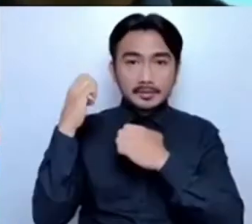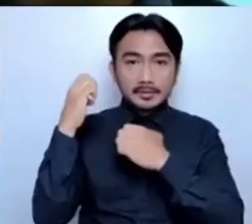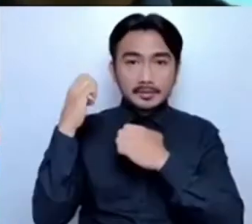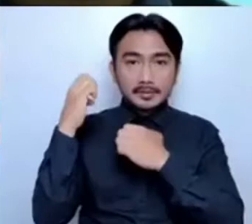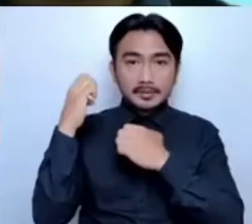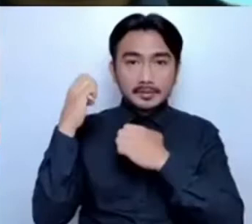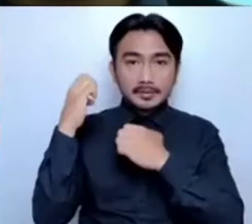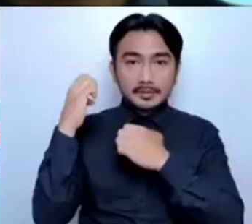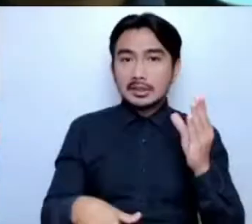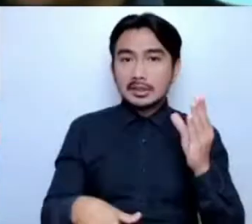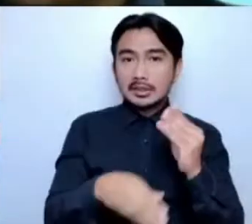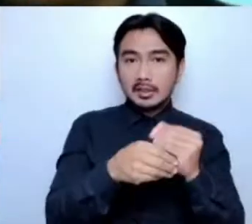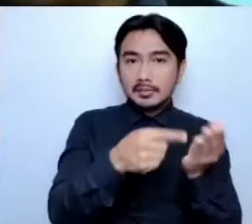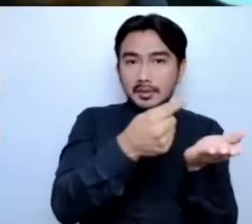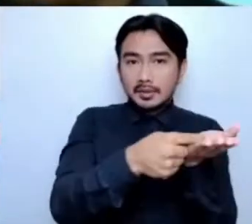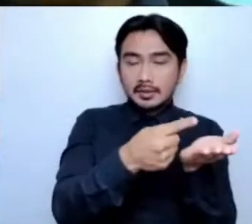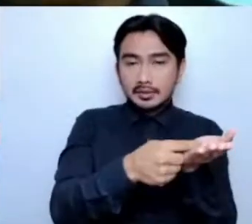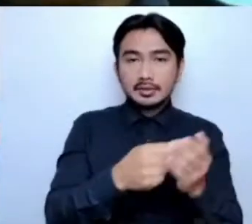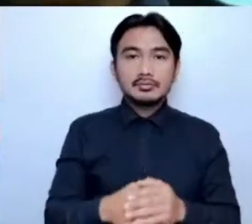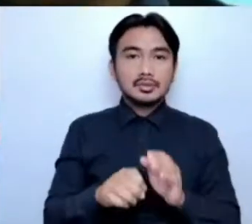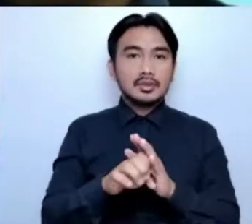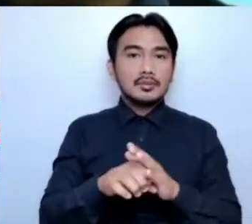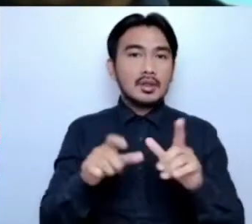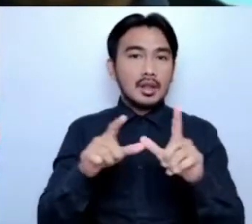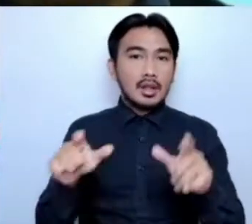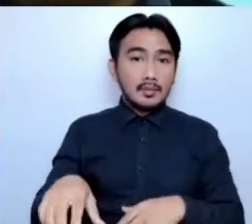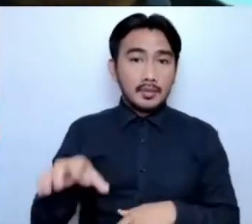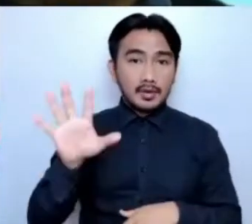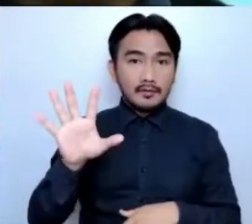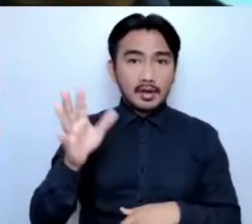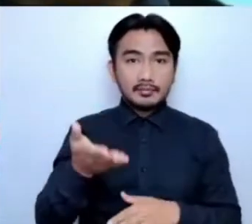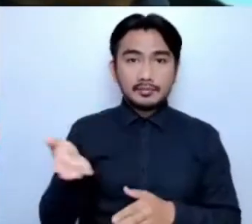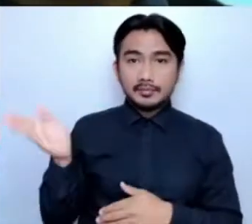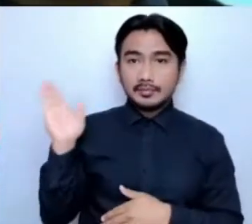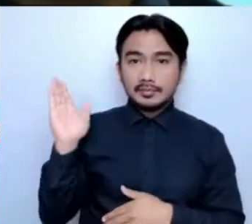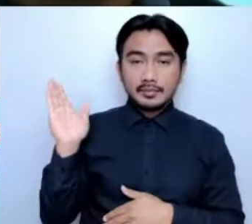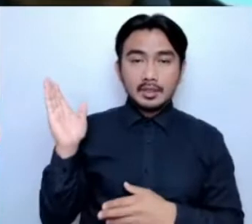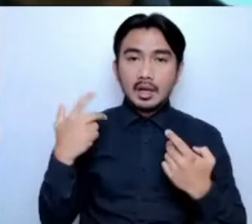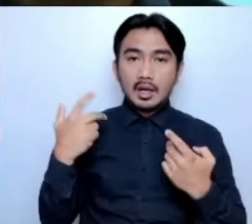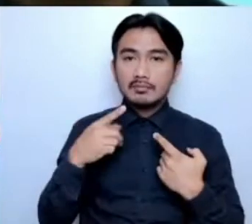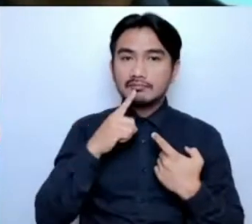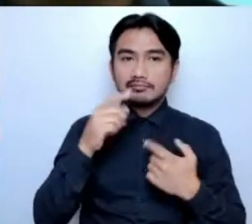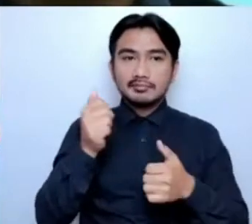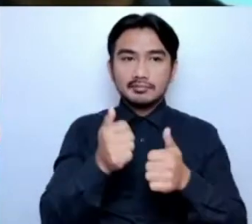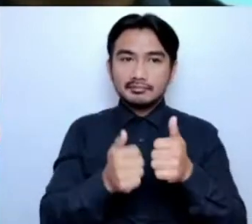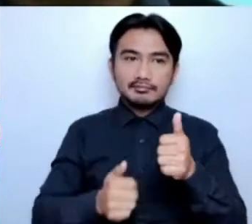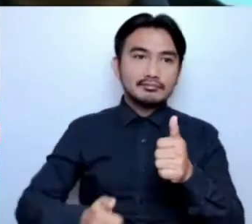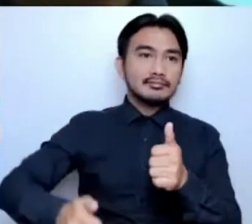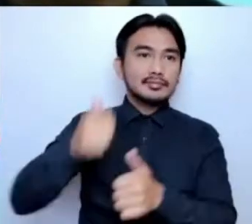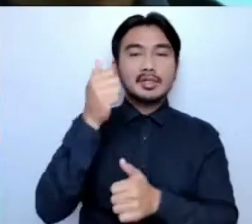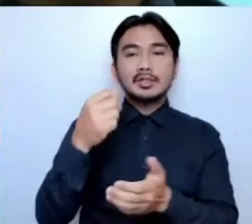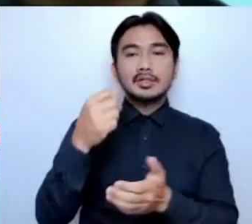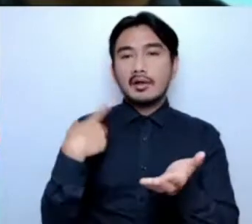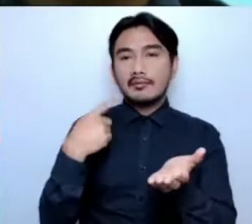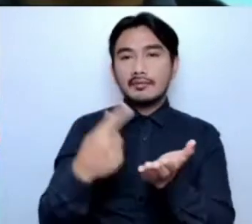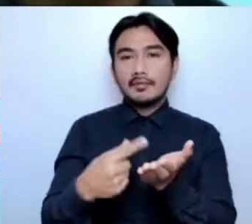rating. Demonstrated level 5 as shown in the TRS to get an outstanding rating, level 4 for VS, level 3